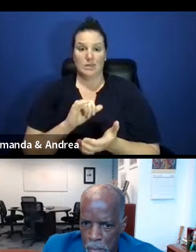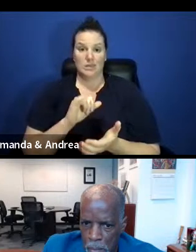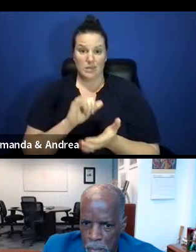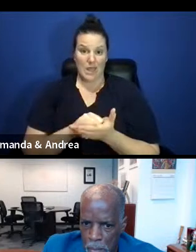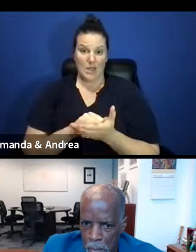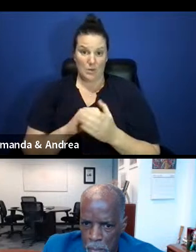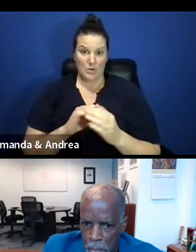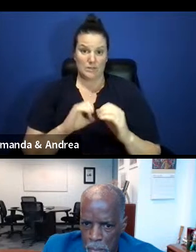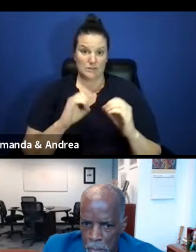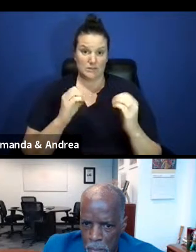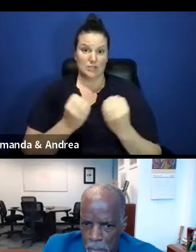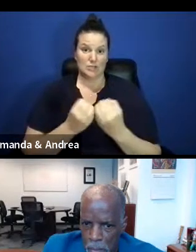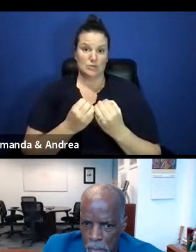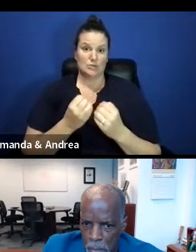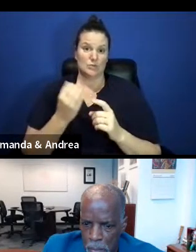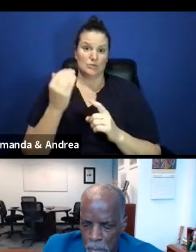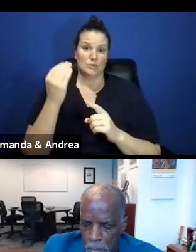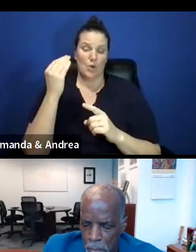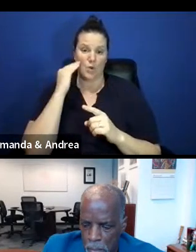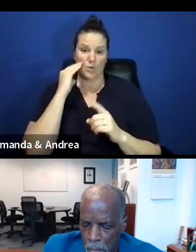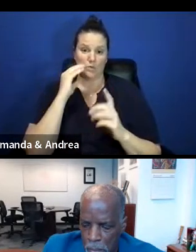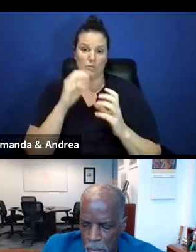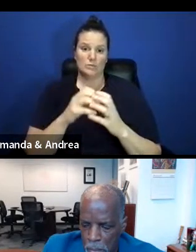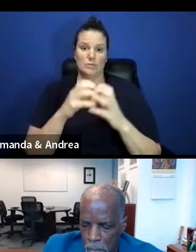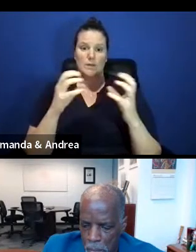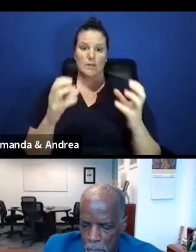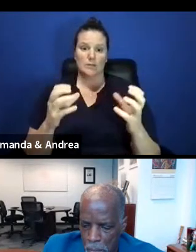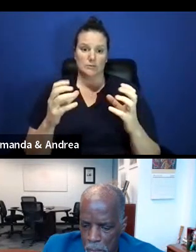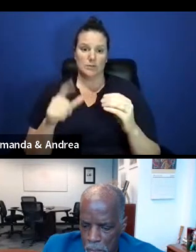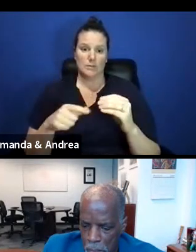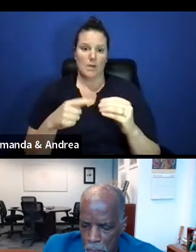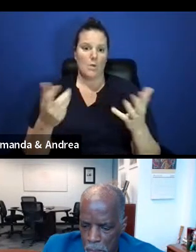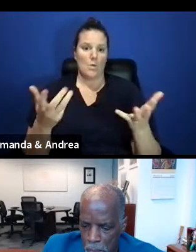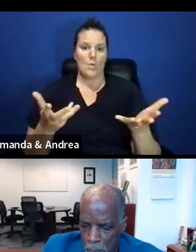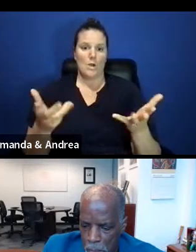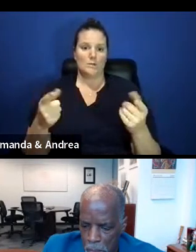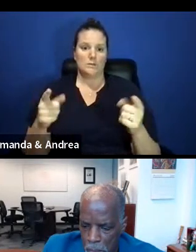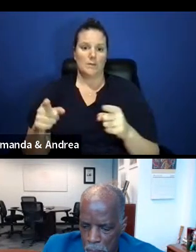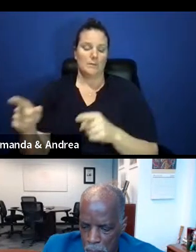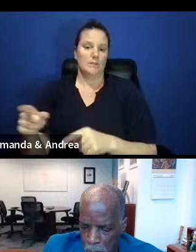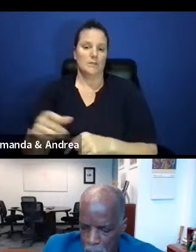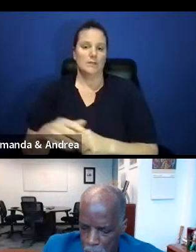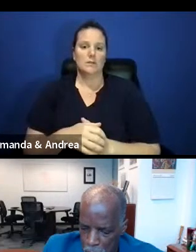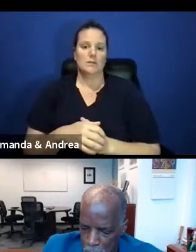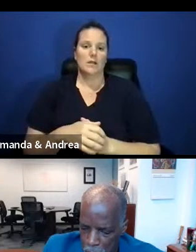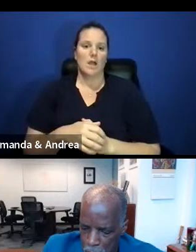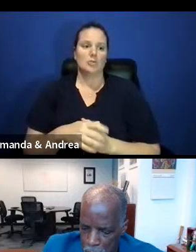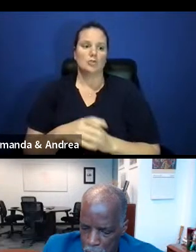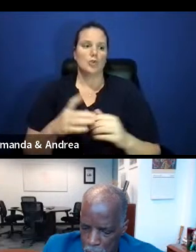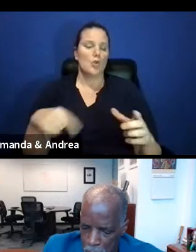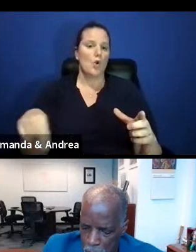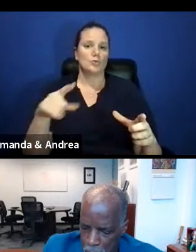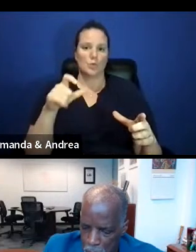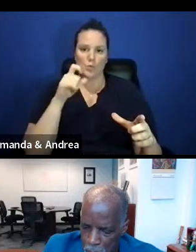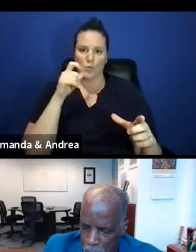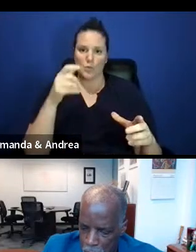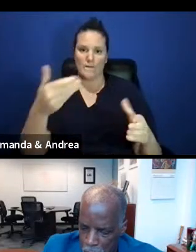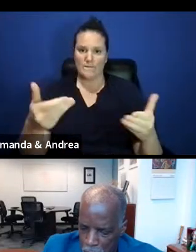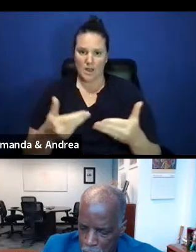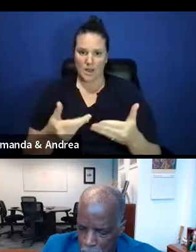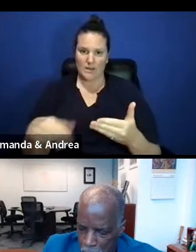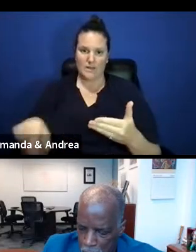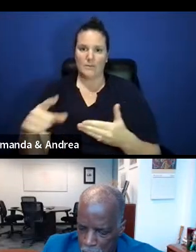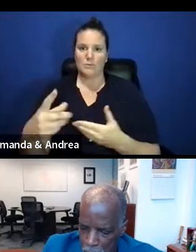organizations know just as much about what's going on as those of us who are inviting them